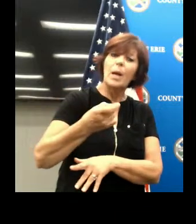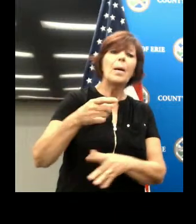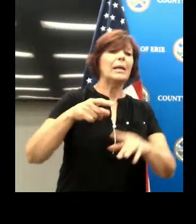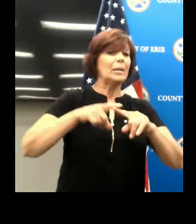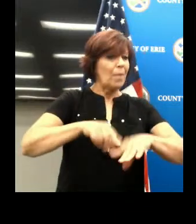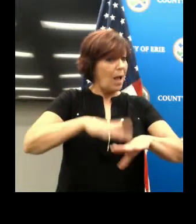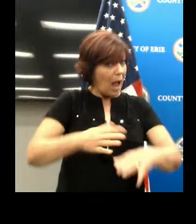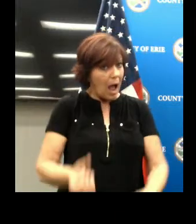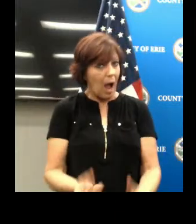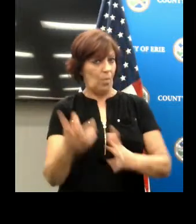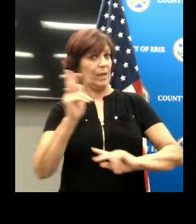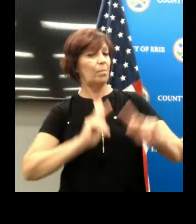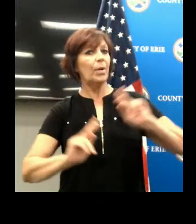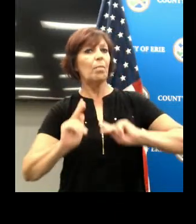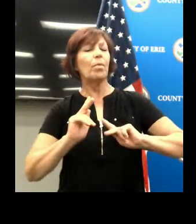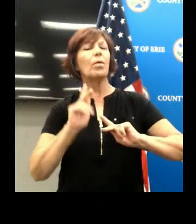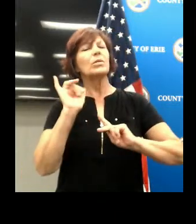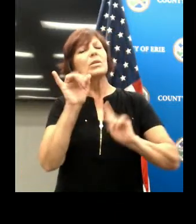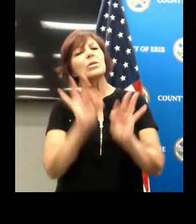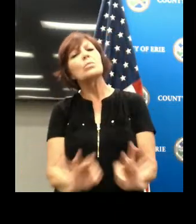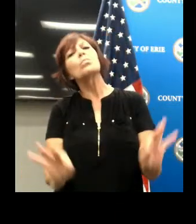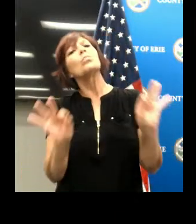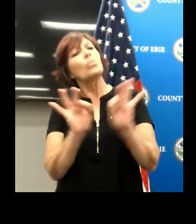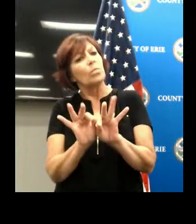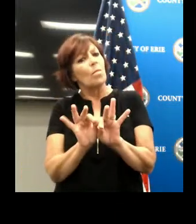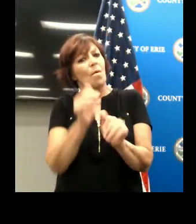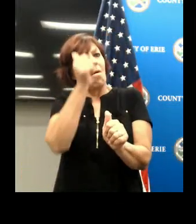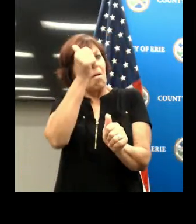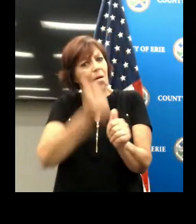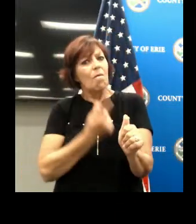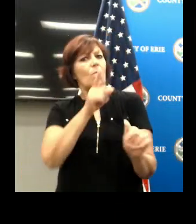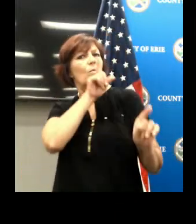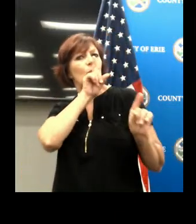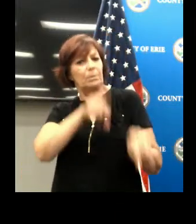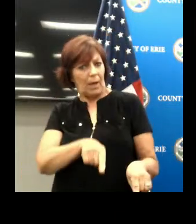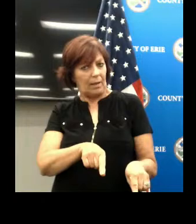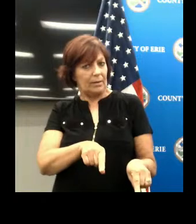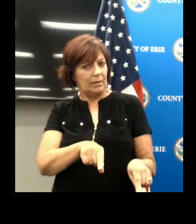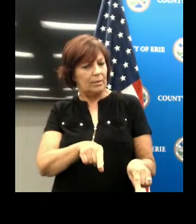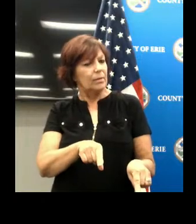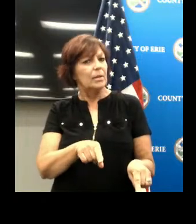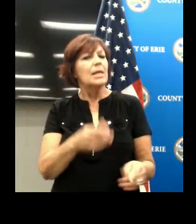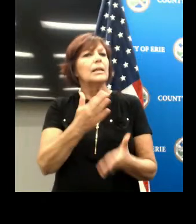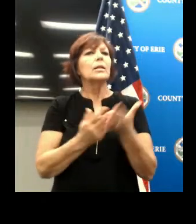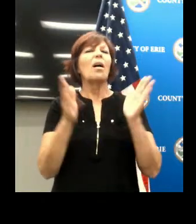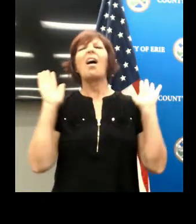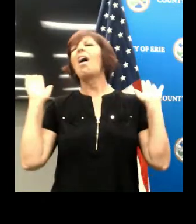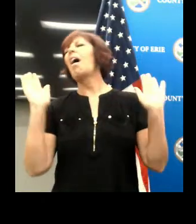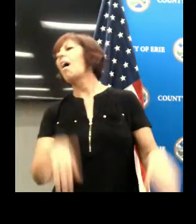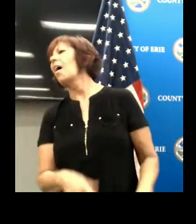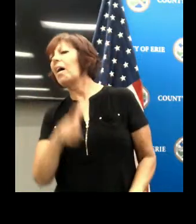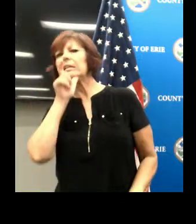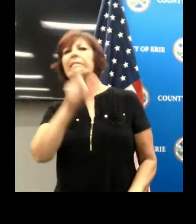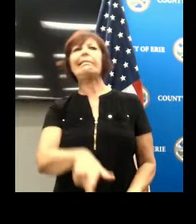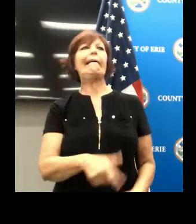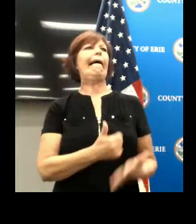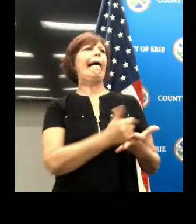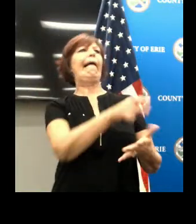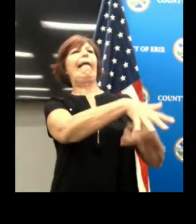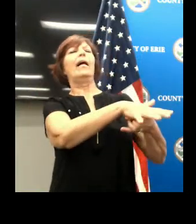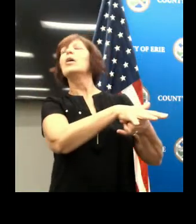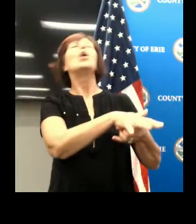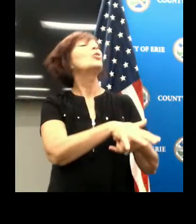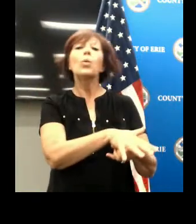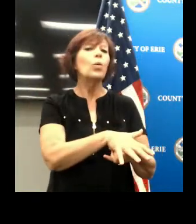on our population. It's important that everyone respond. I've had some people say, I don't need to respond, it only helps certain areas.